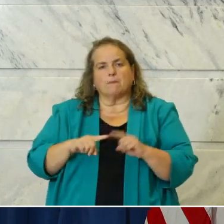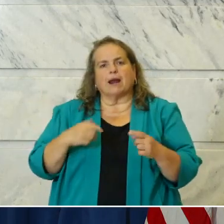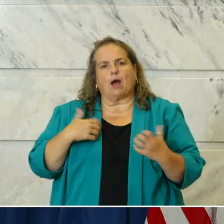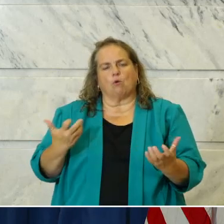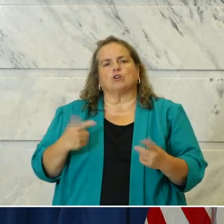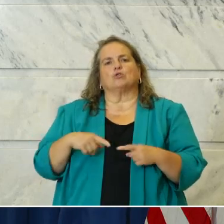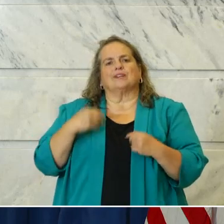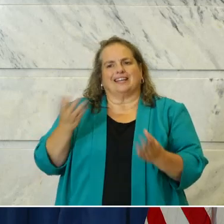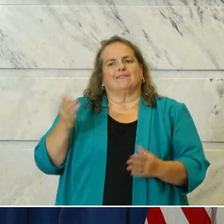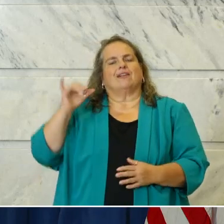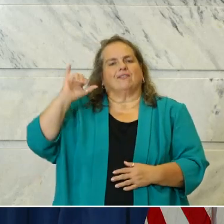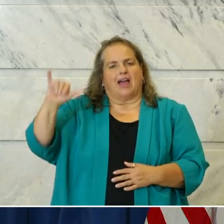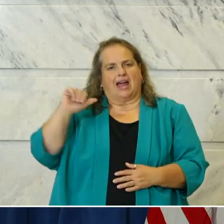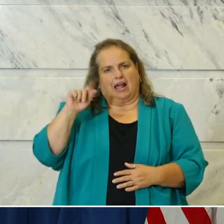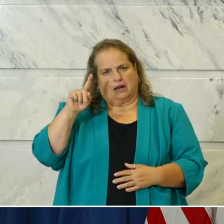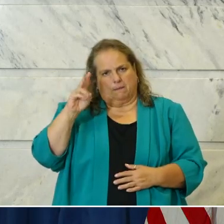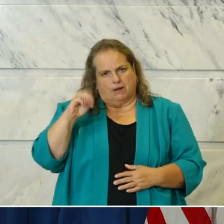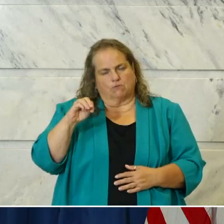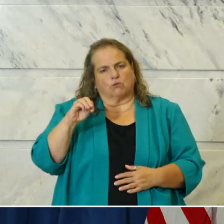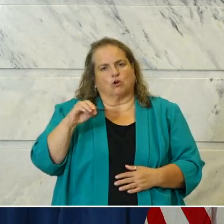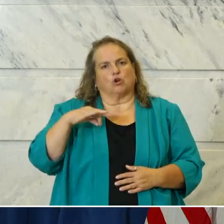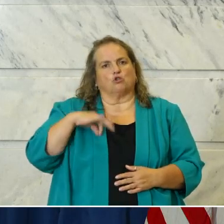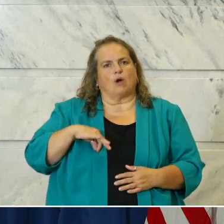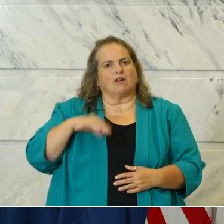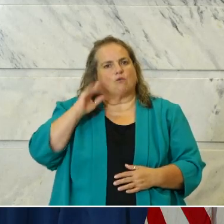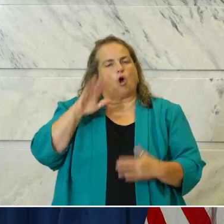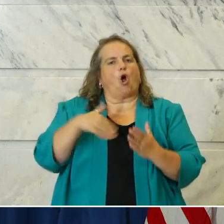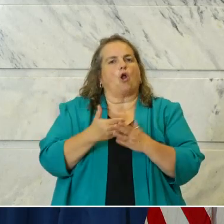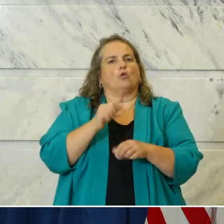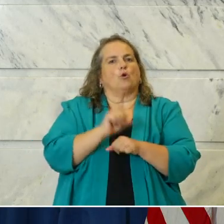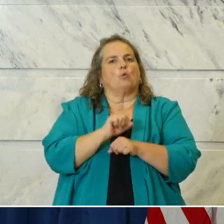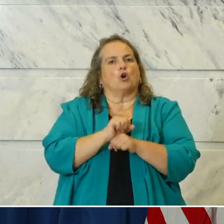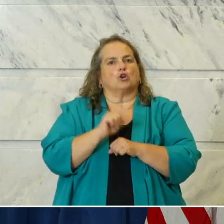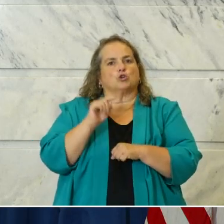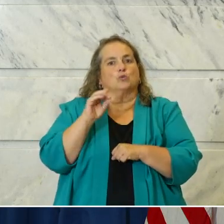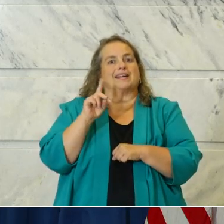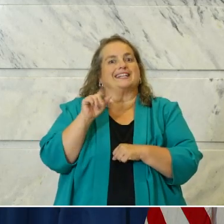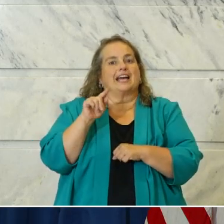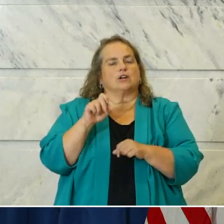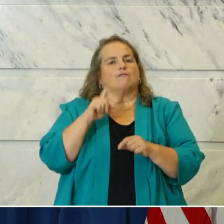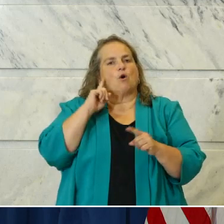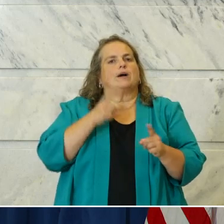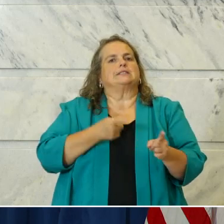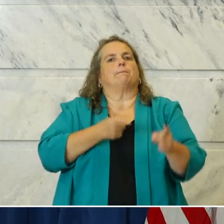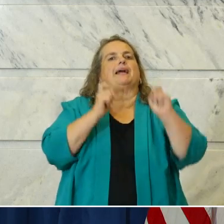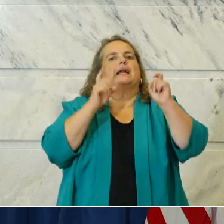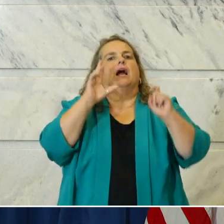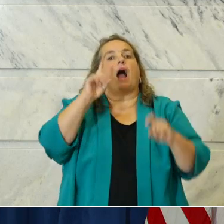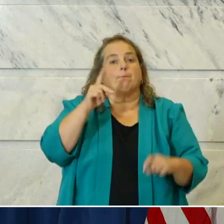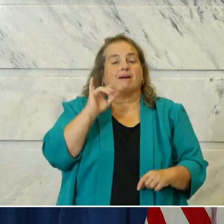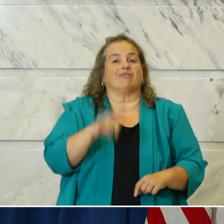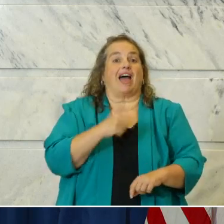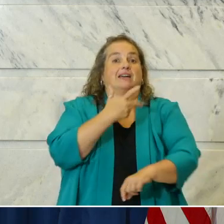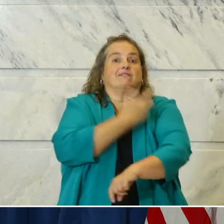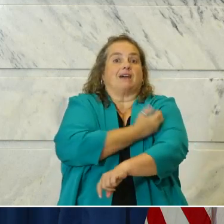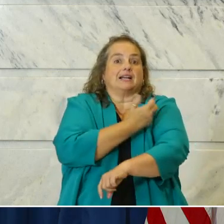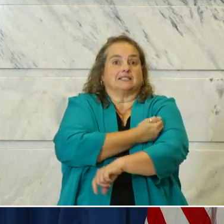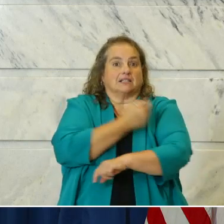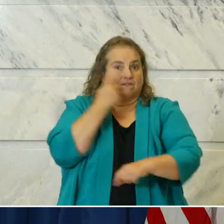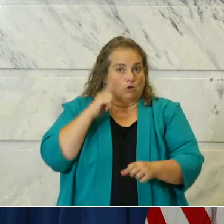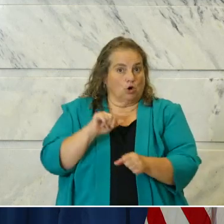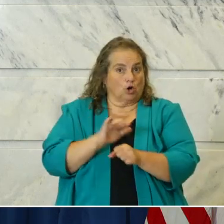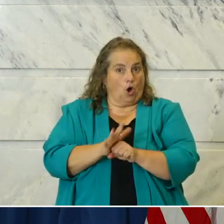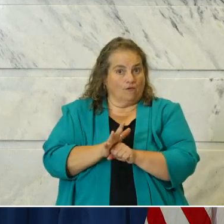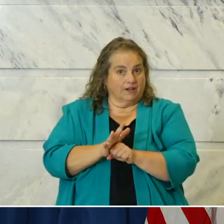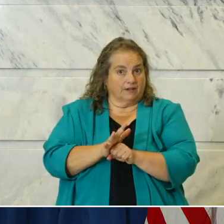for all the work done to date on speeding up a vaccine. With that said, we don't expect it